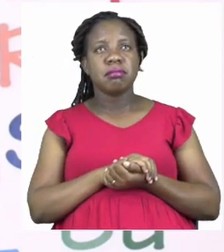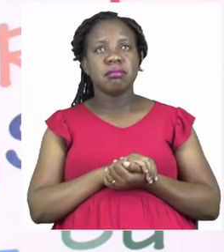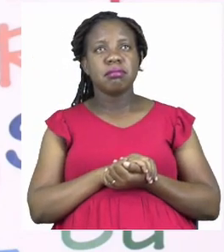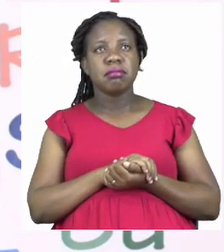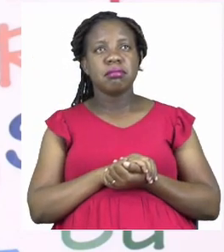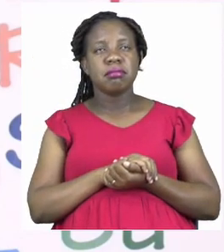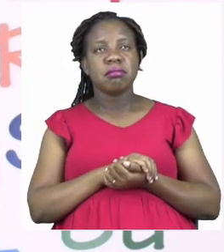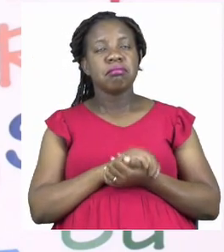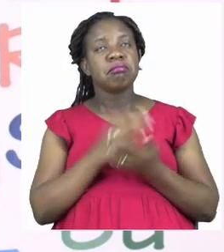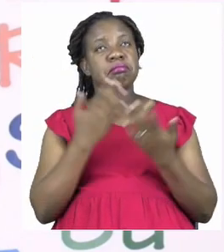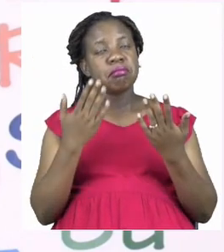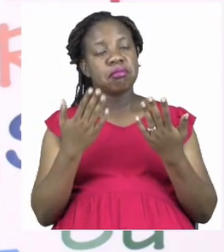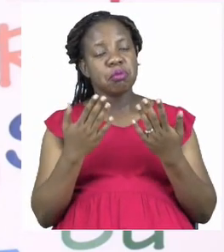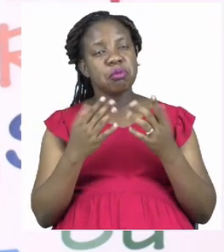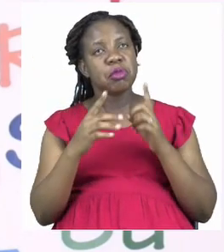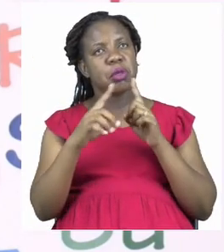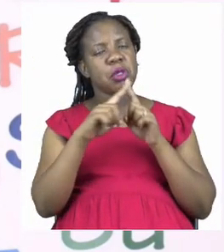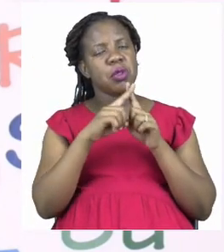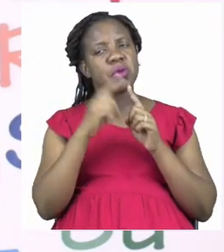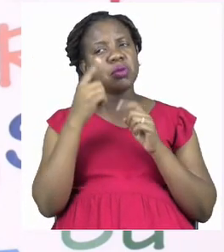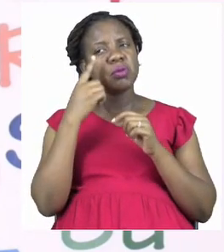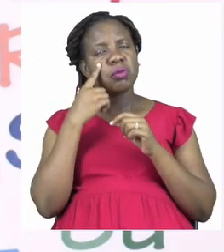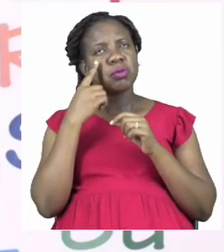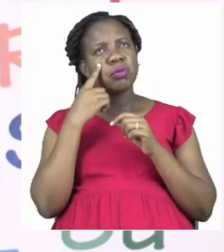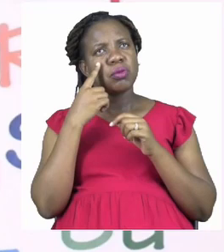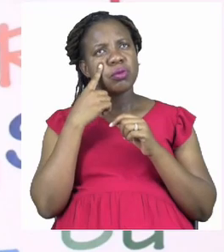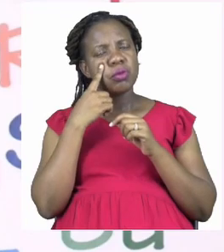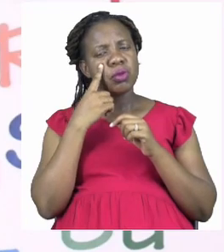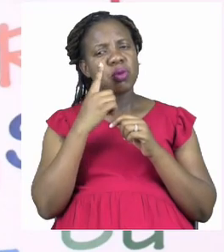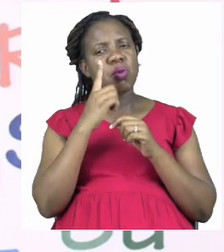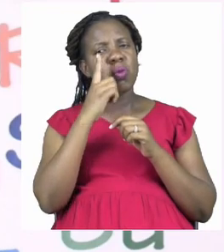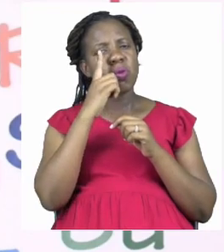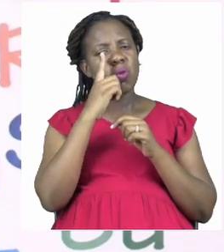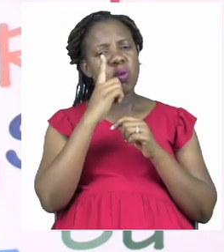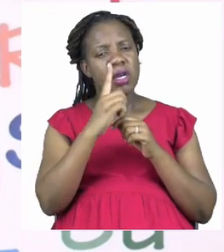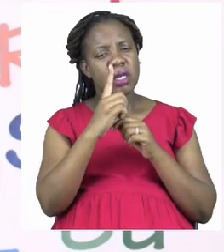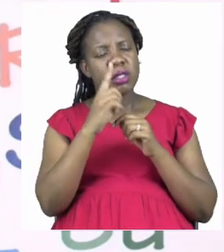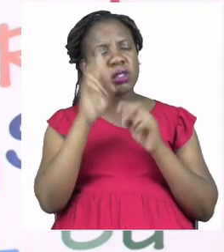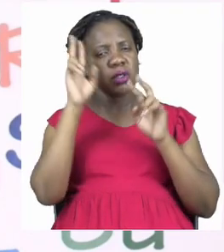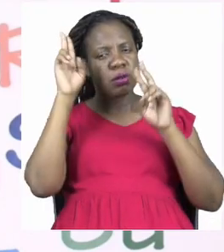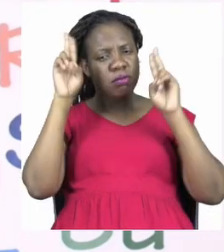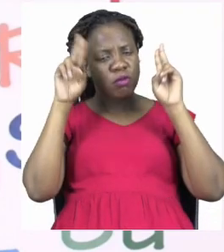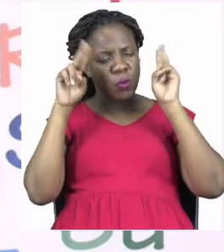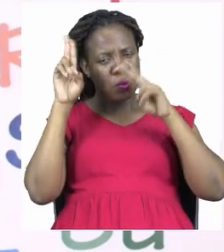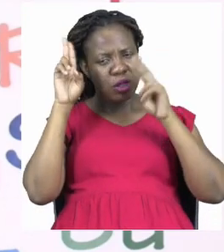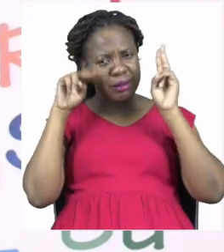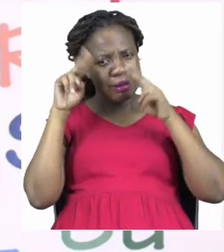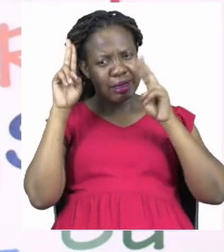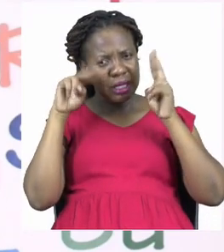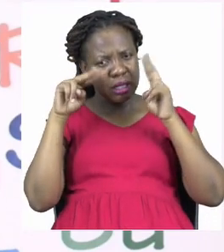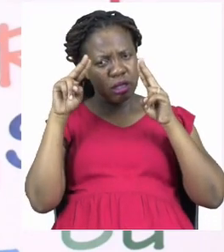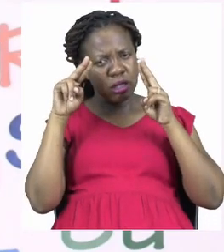multiplying, well done! Because remember, addition is repeated